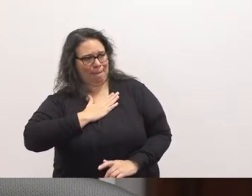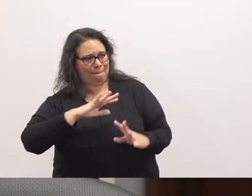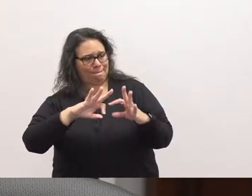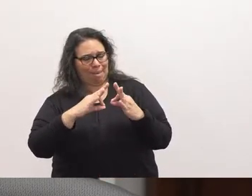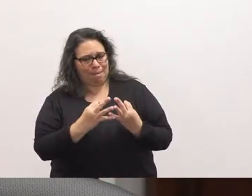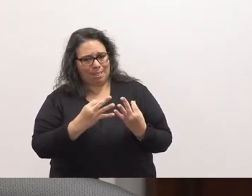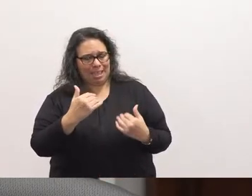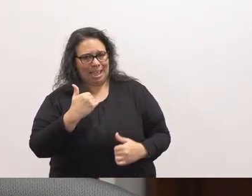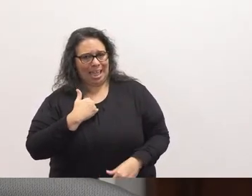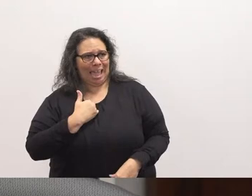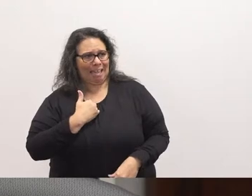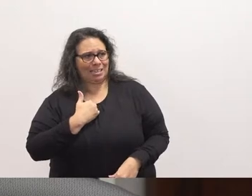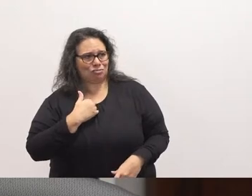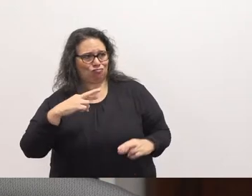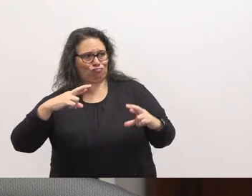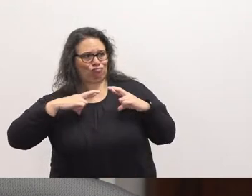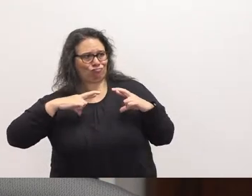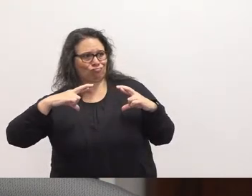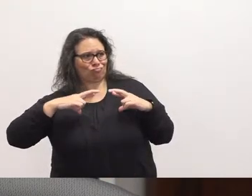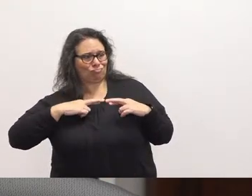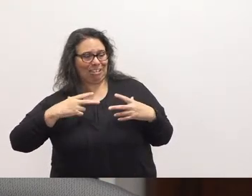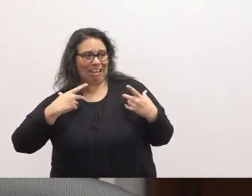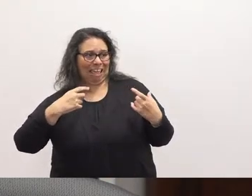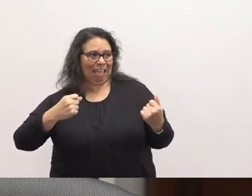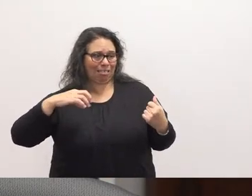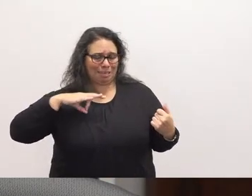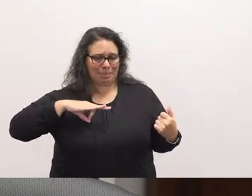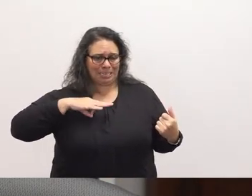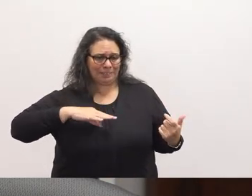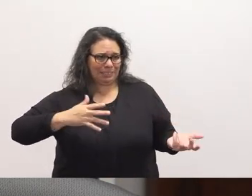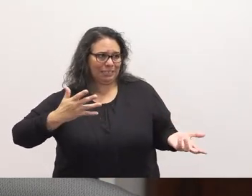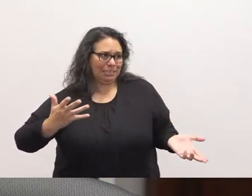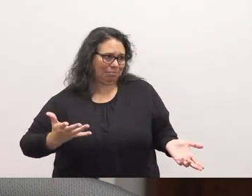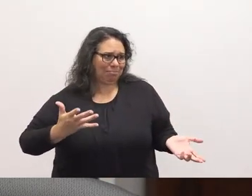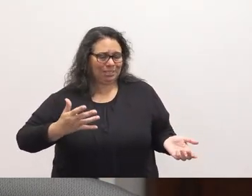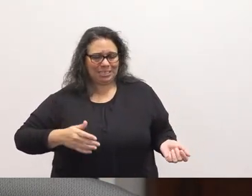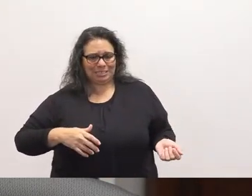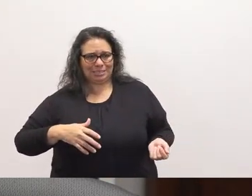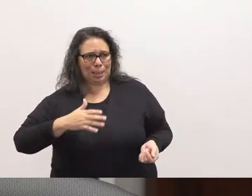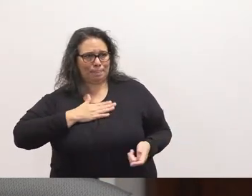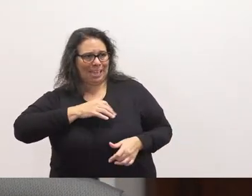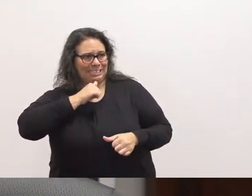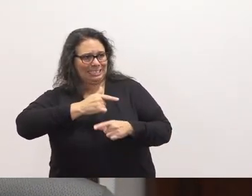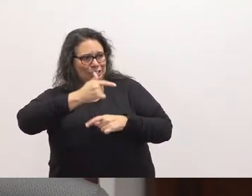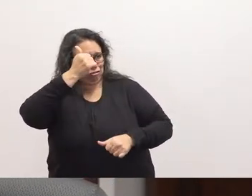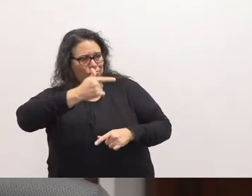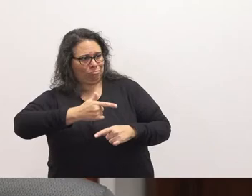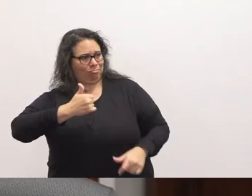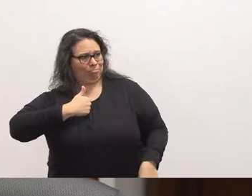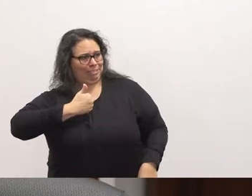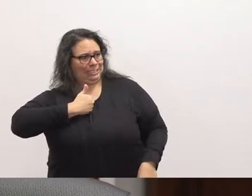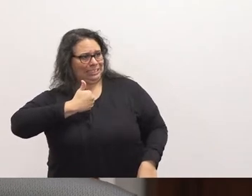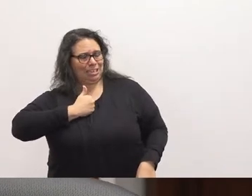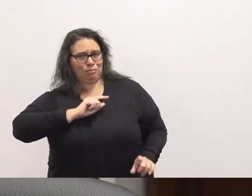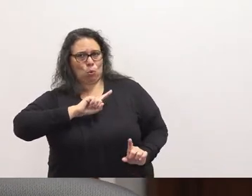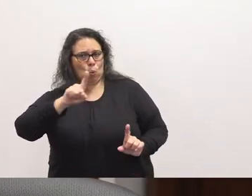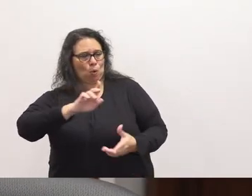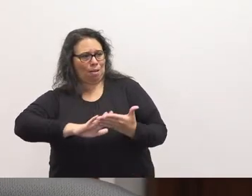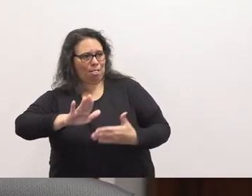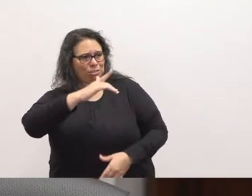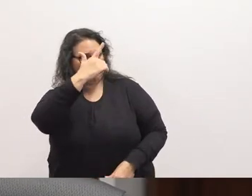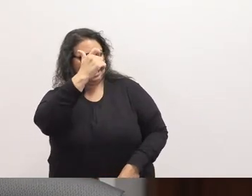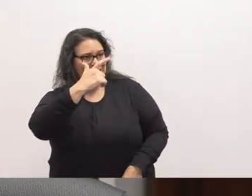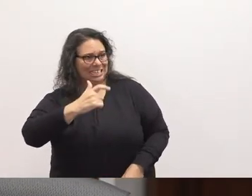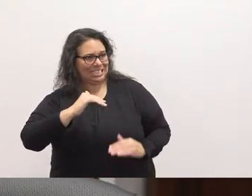has a pension, that we had health benefits, that my sister and I were able to go to college, was because